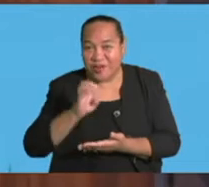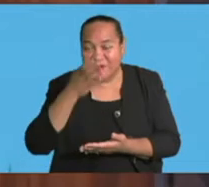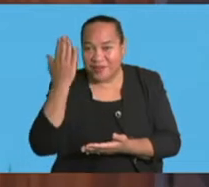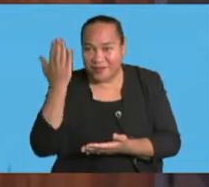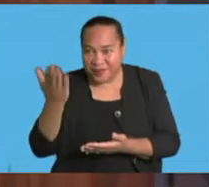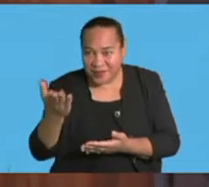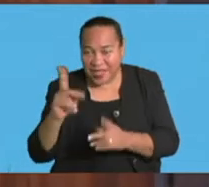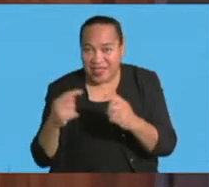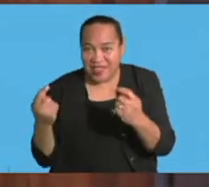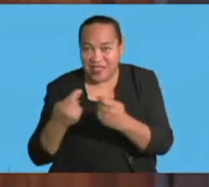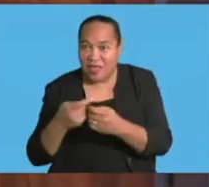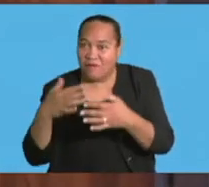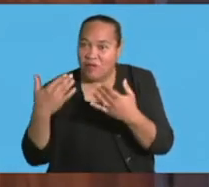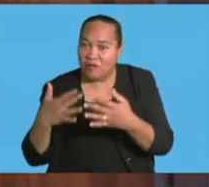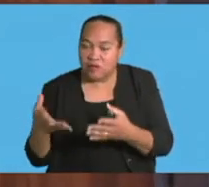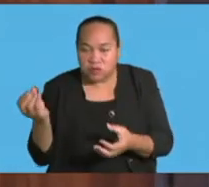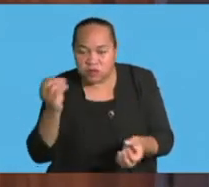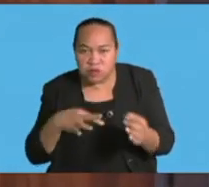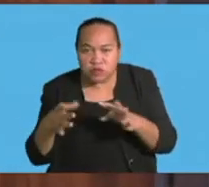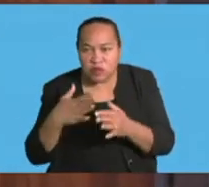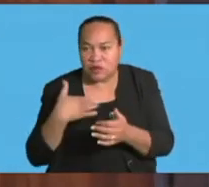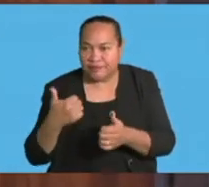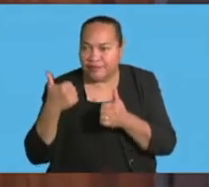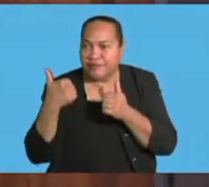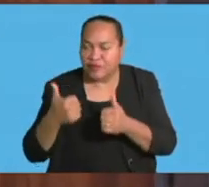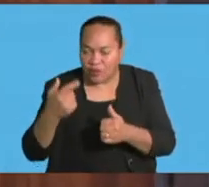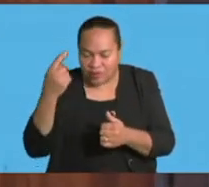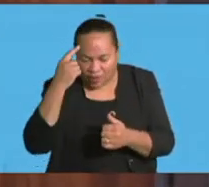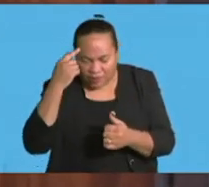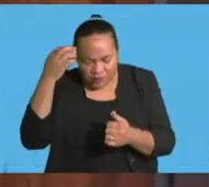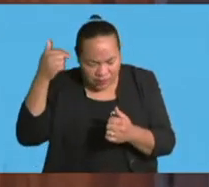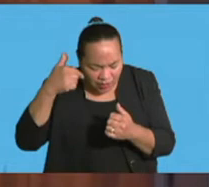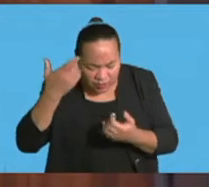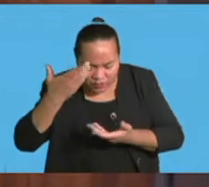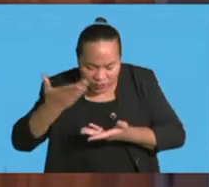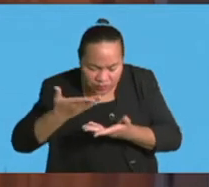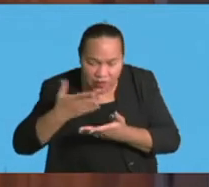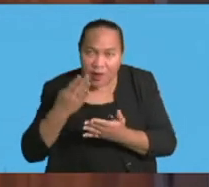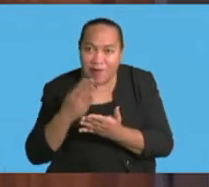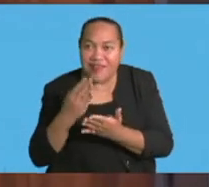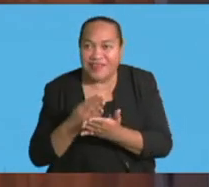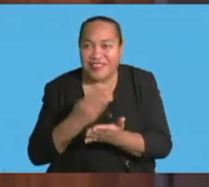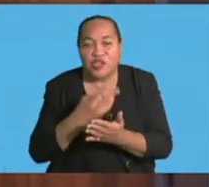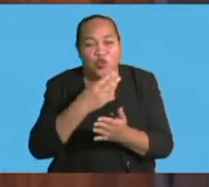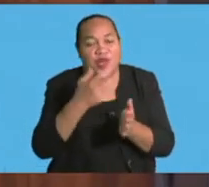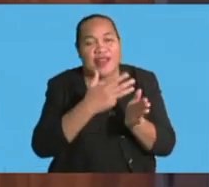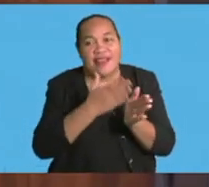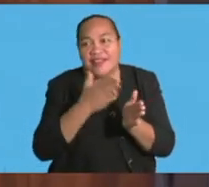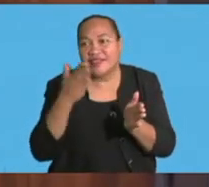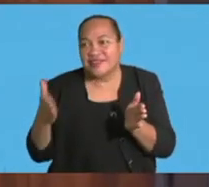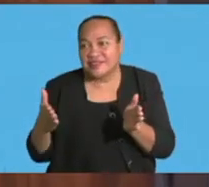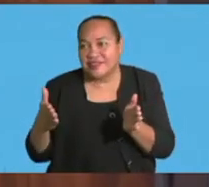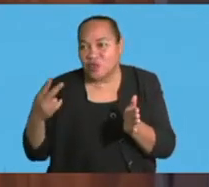team for the formulation of a very well thought of and a very well considered 2019-2020 national